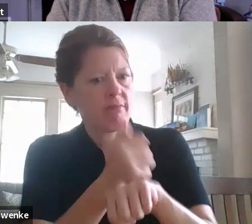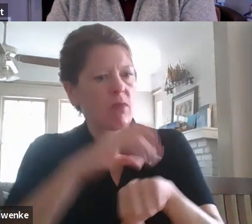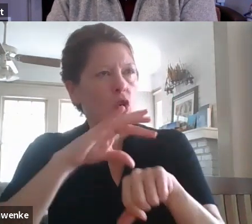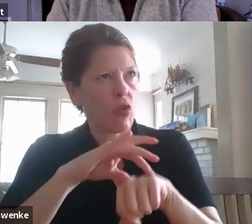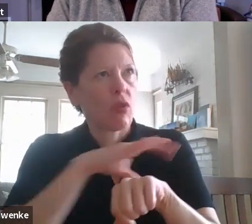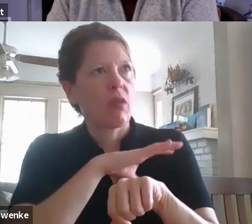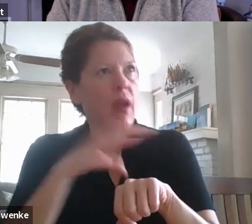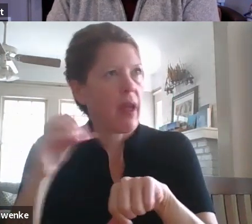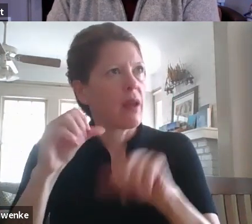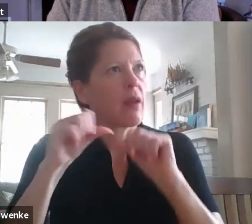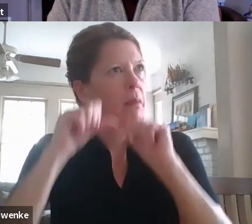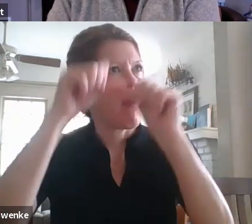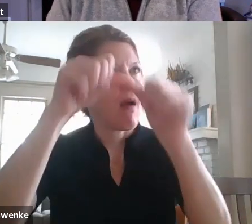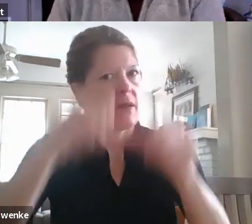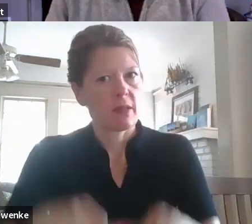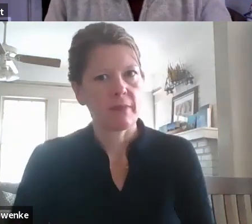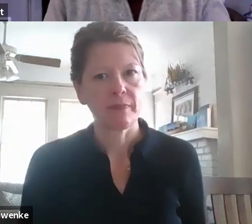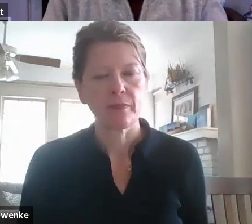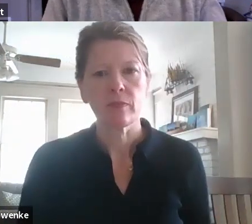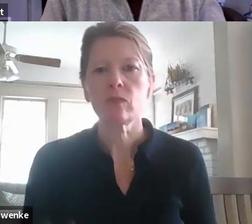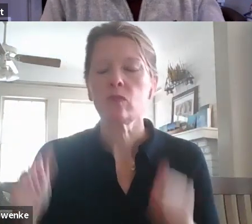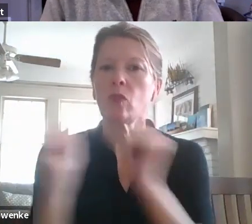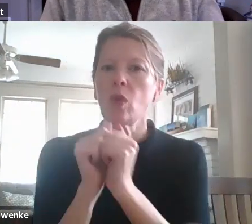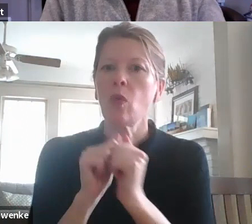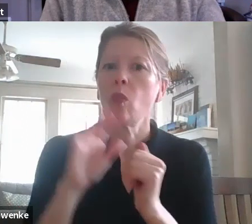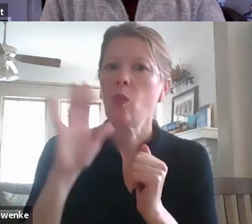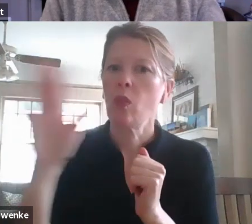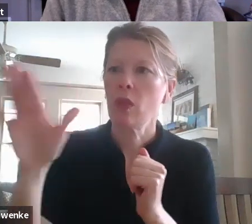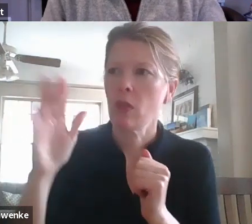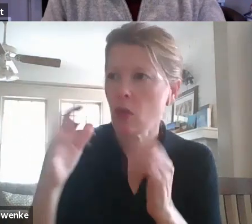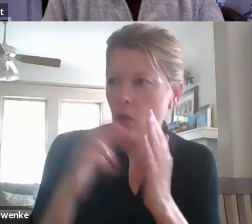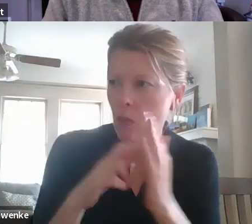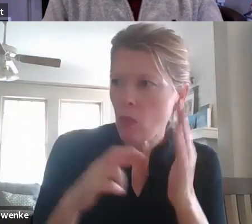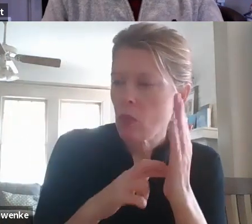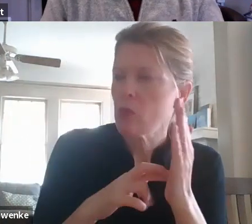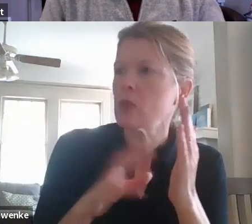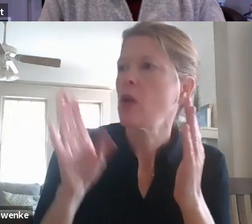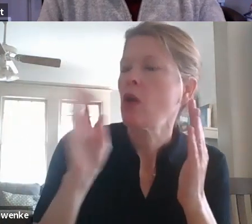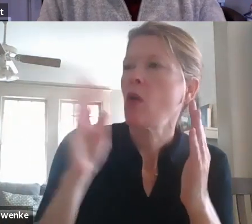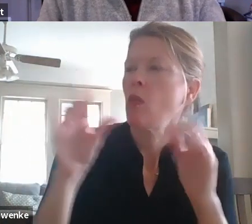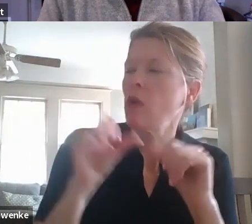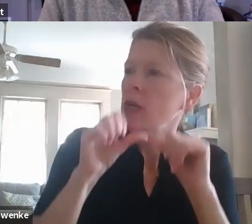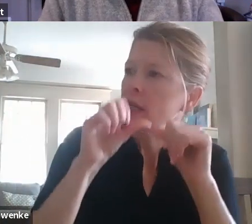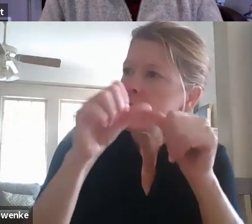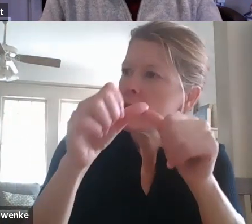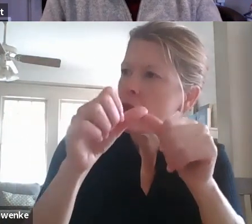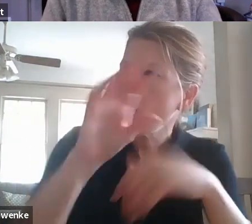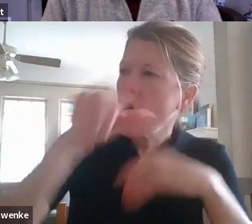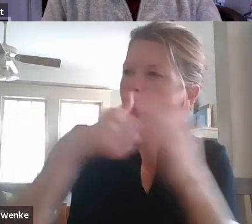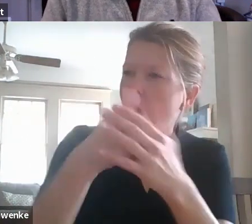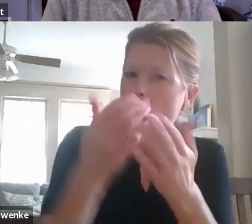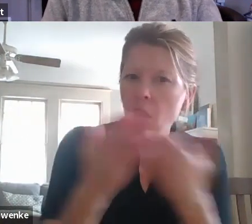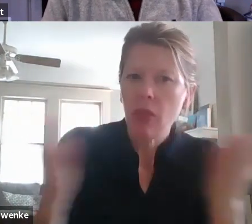abides. By your decree, these continue to this day, for all things are your